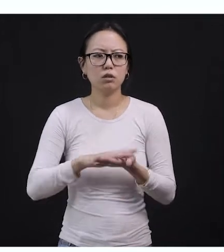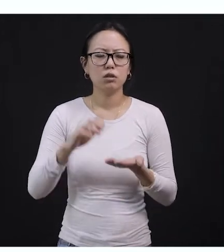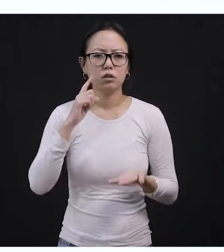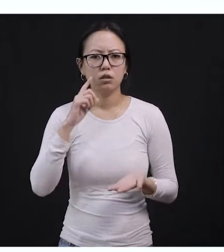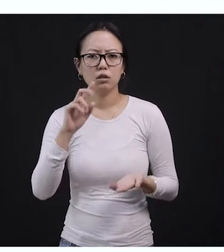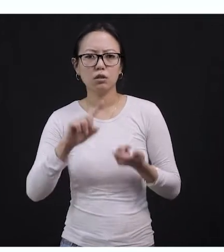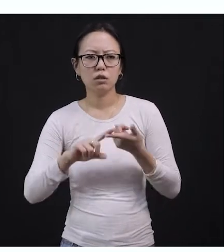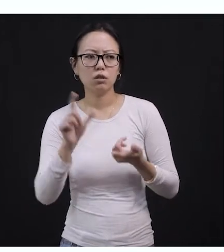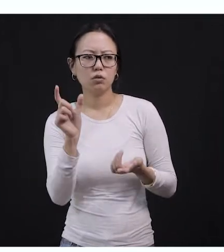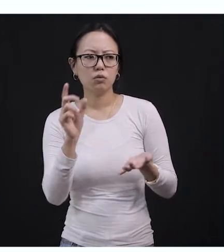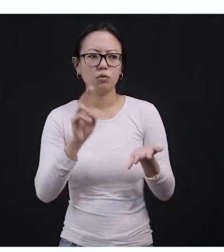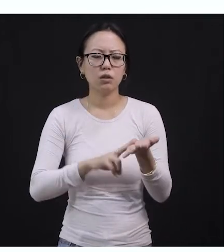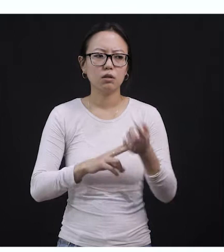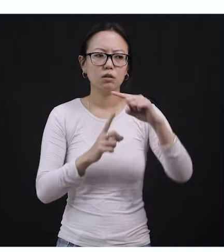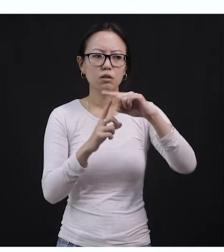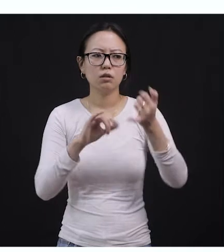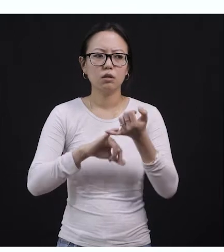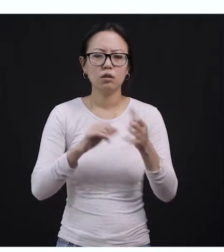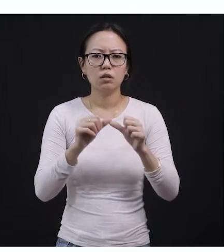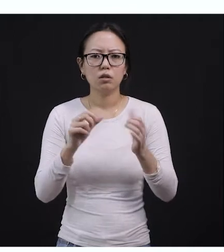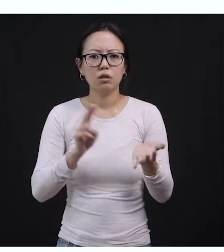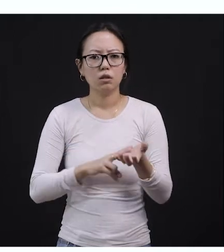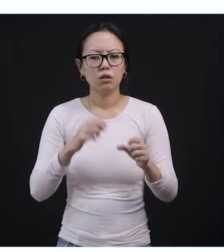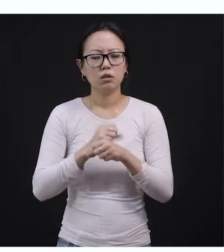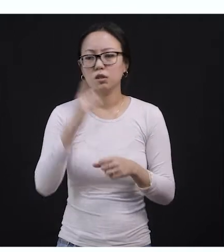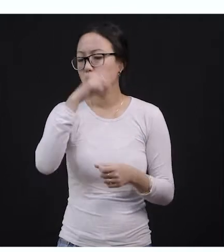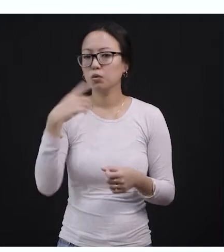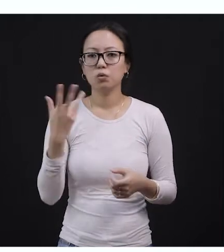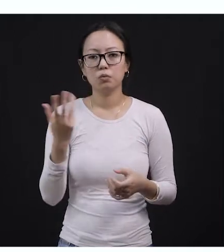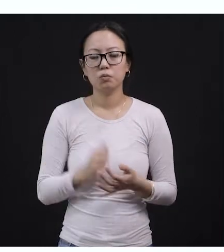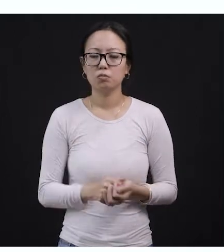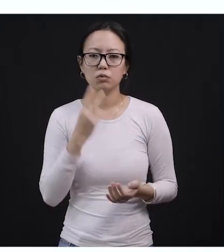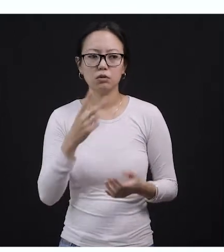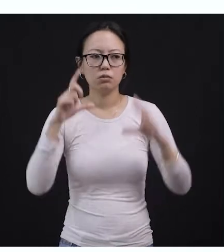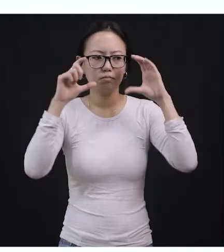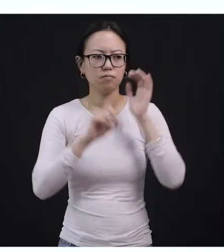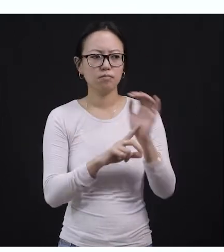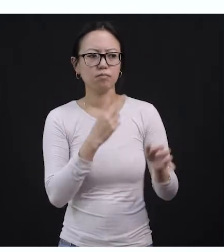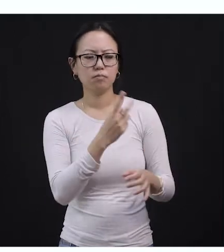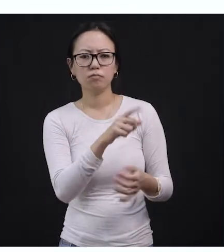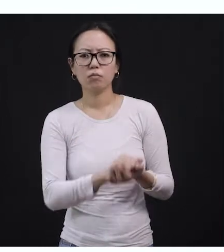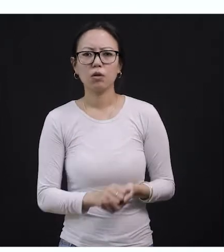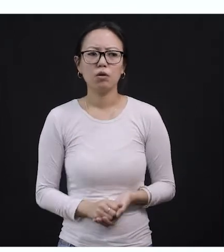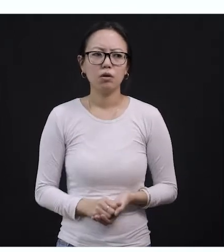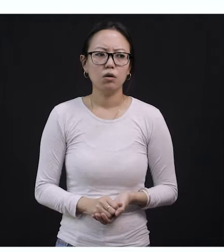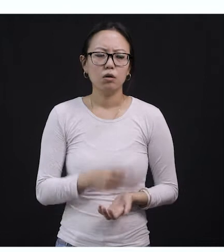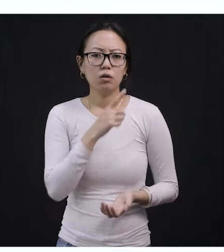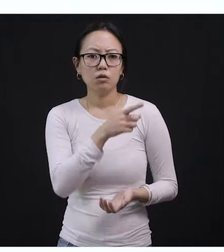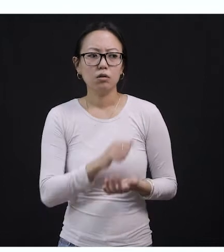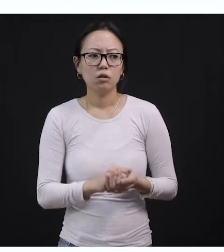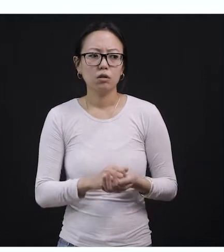Huinsang, he was a Chinese Buddhist scholar. He came all the way from China during